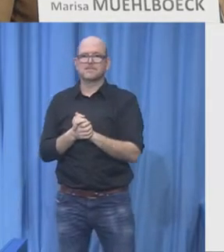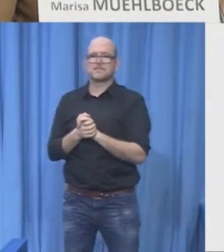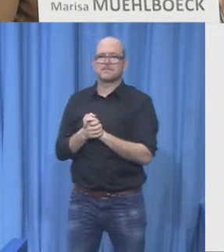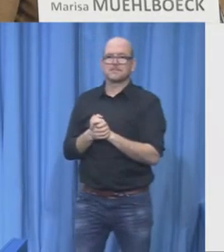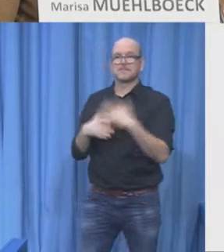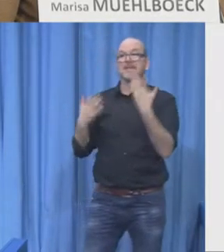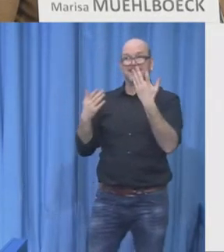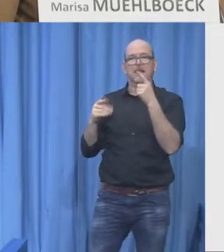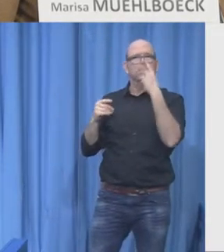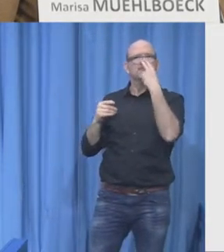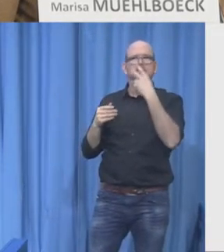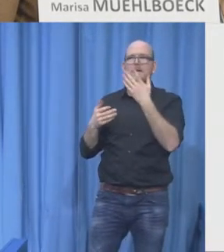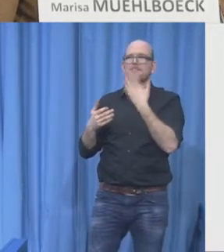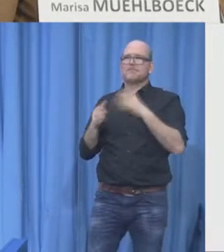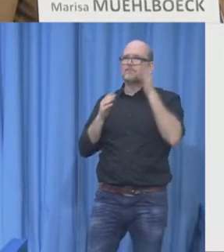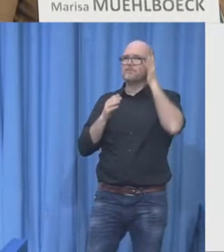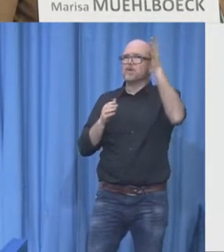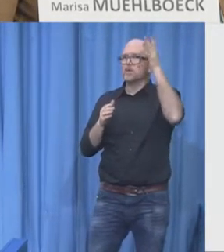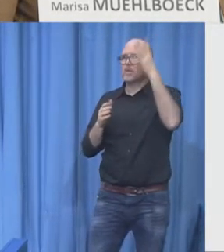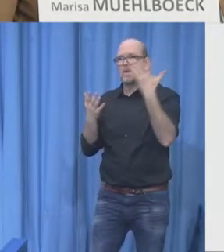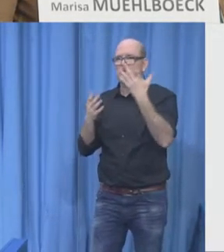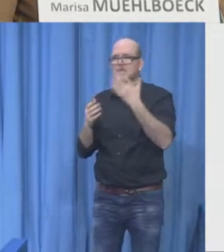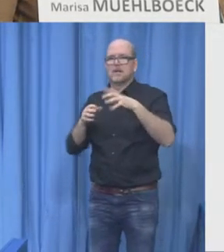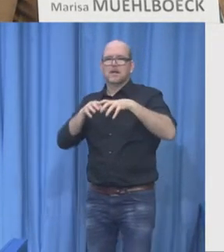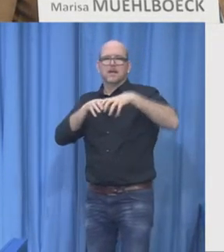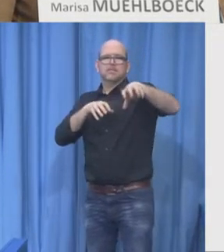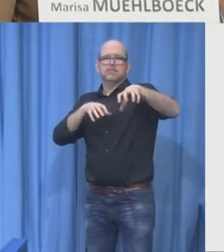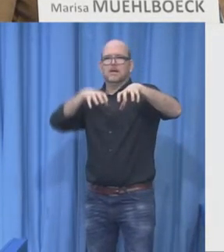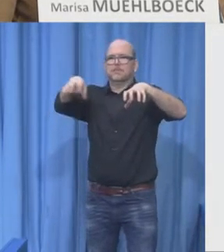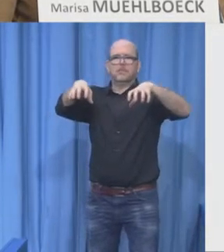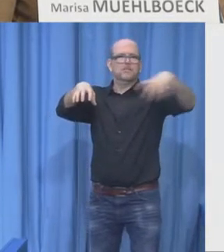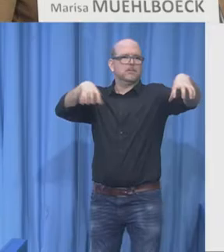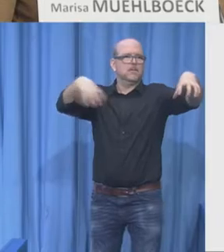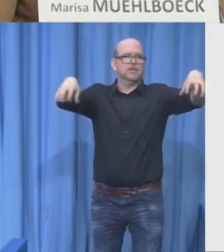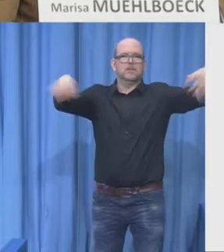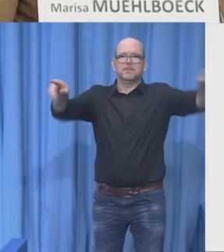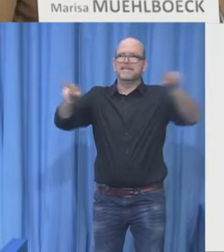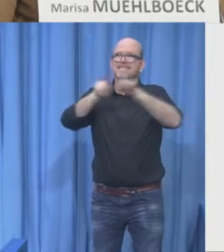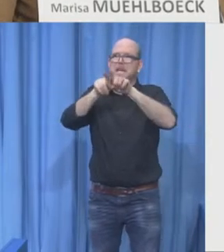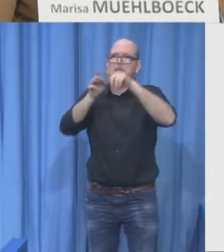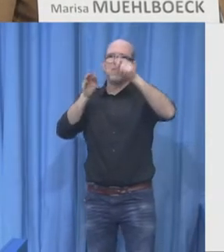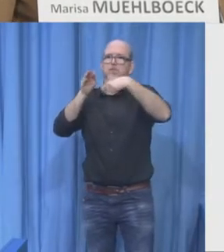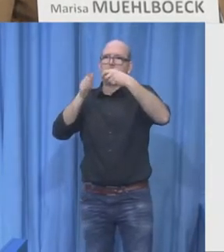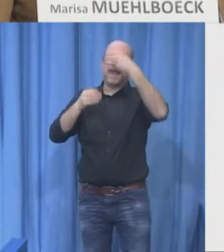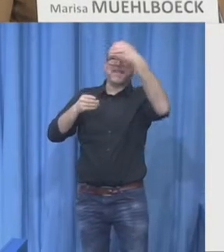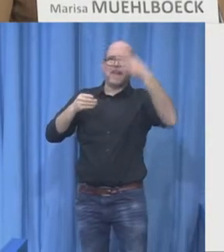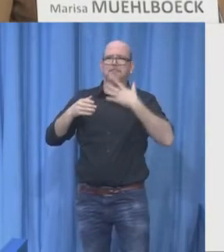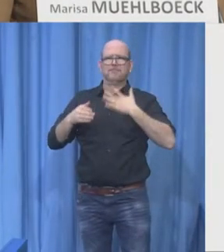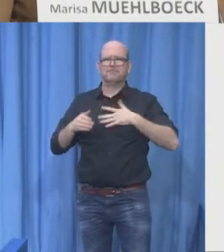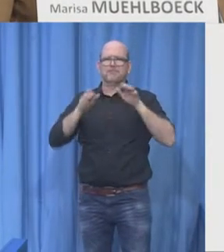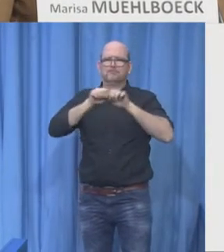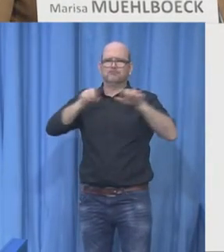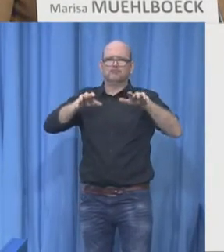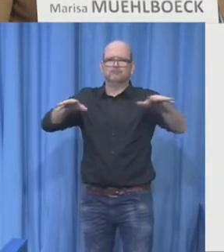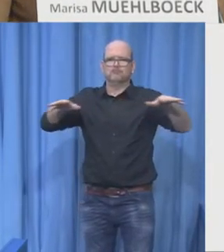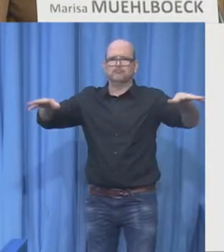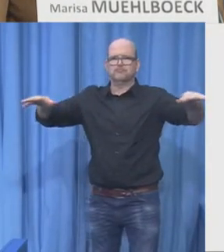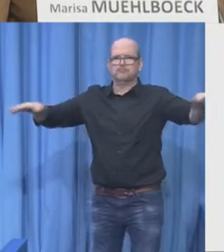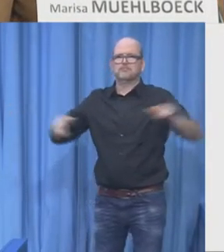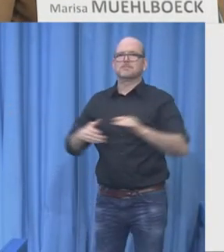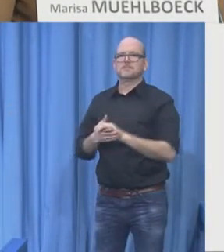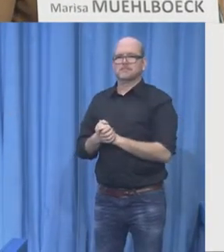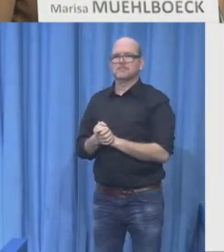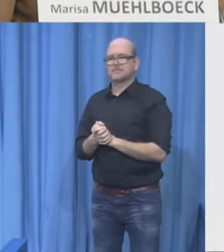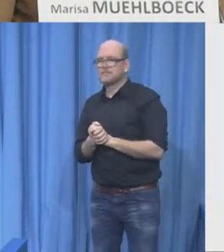contract, one of our major obstacles became obvious, and this is the legal status in Austria. Why is